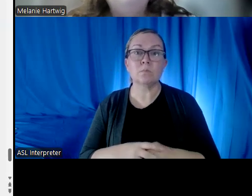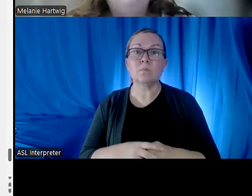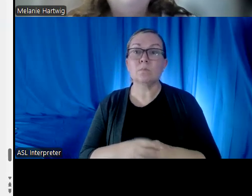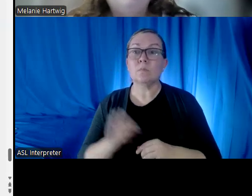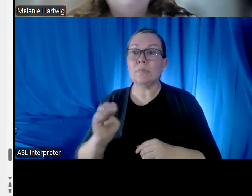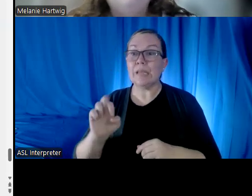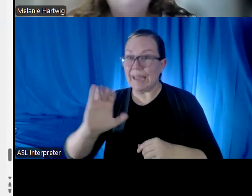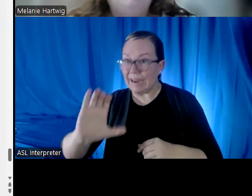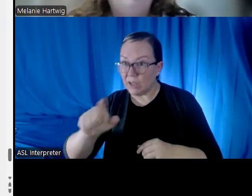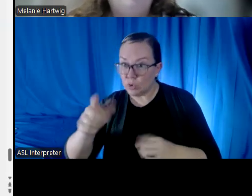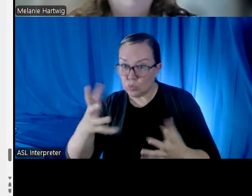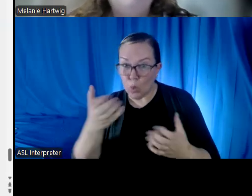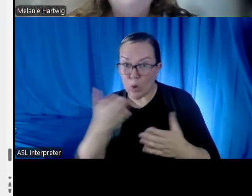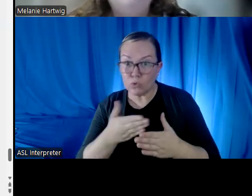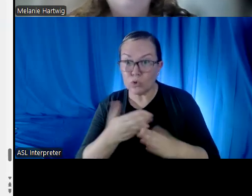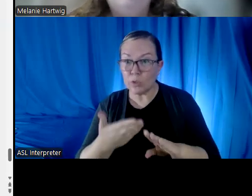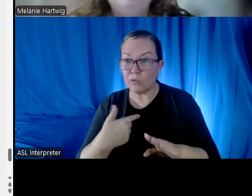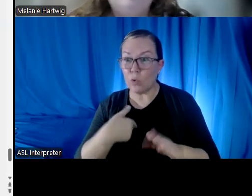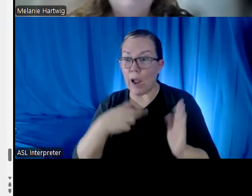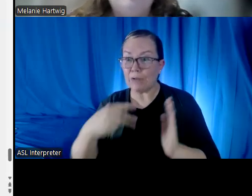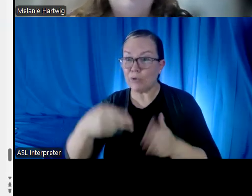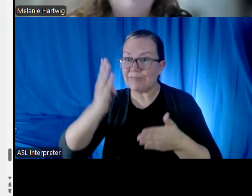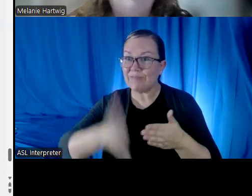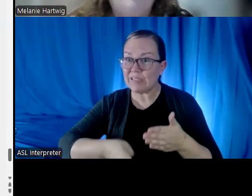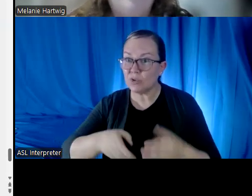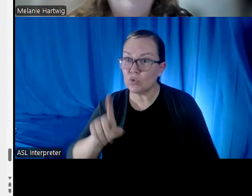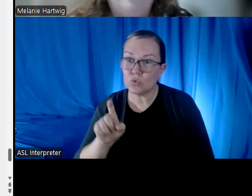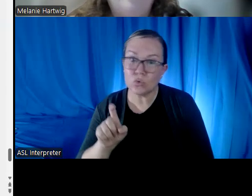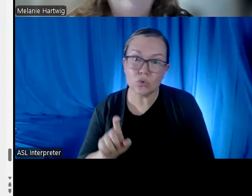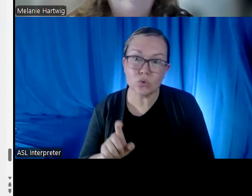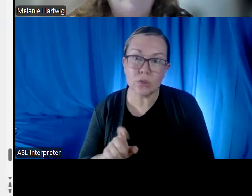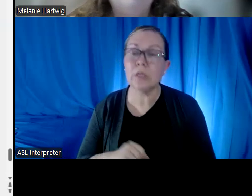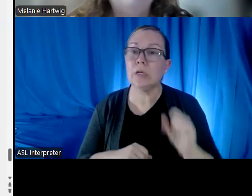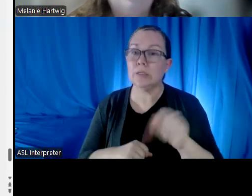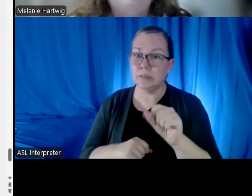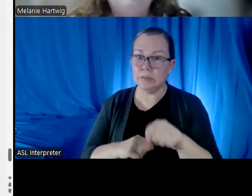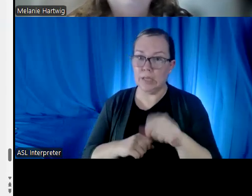did you want to share before I do the conclusion? Yeah,